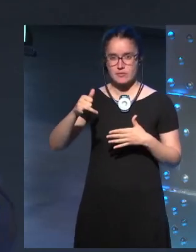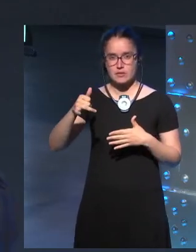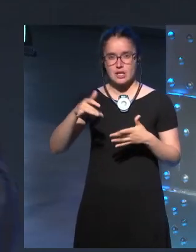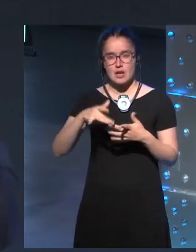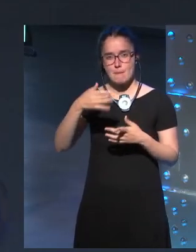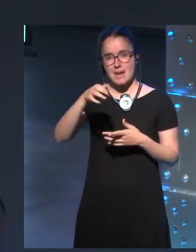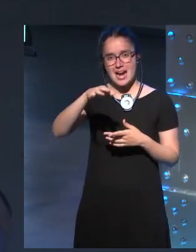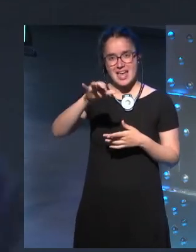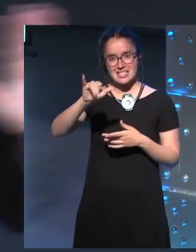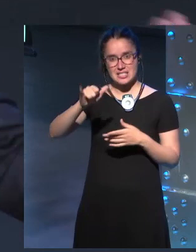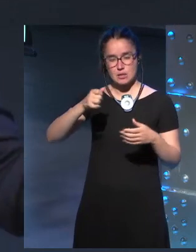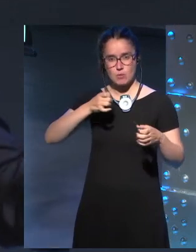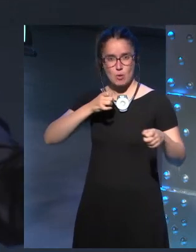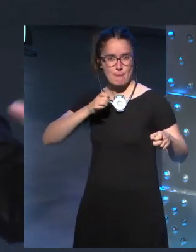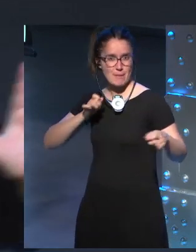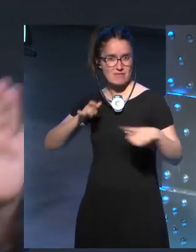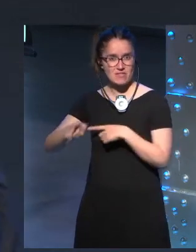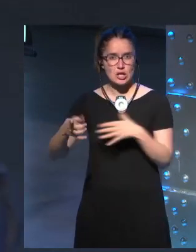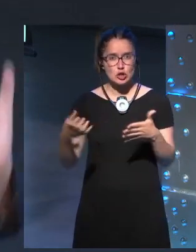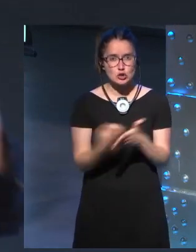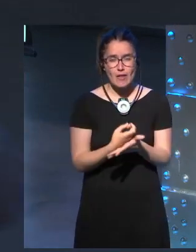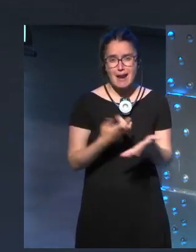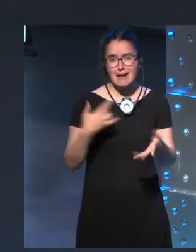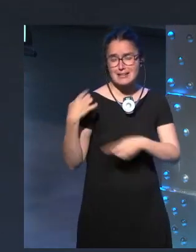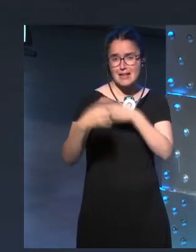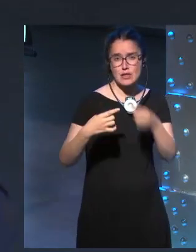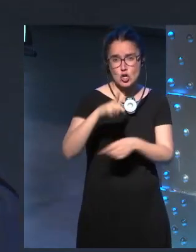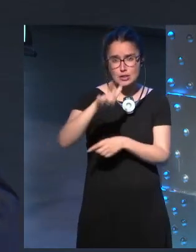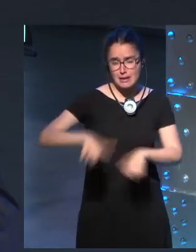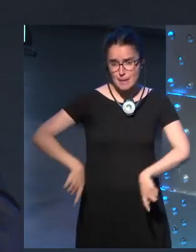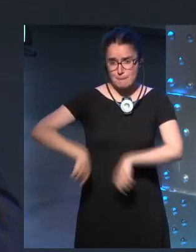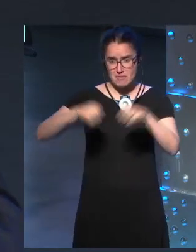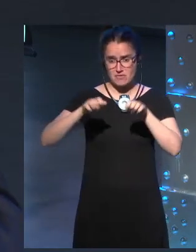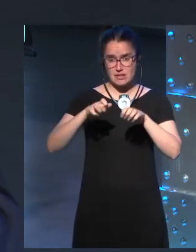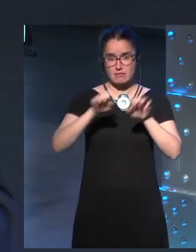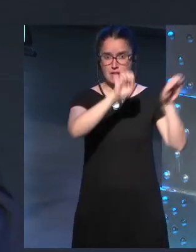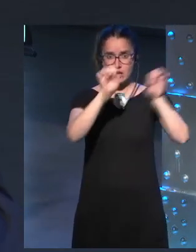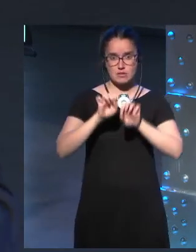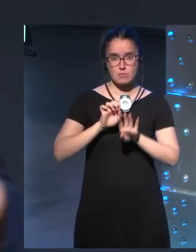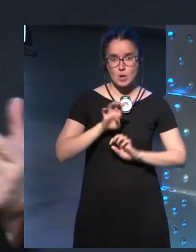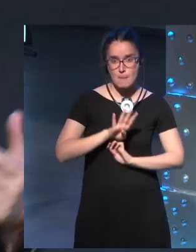Arrigo Sacchi when Baresi broke the Italian tradition. He